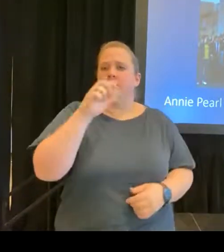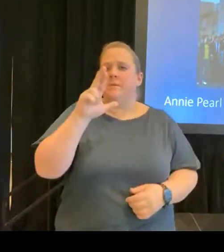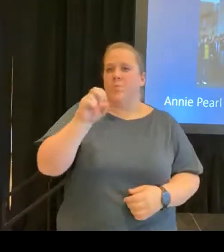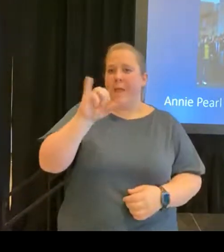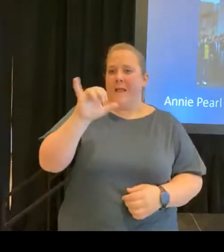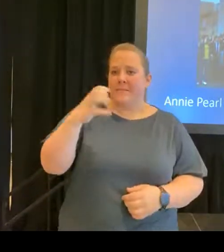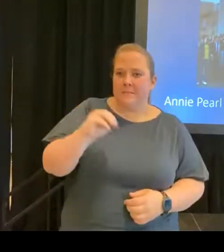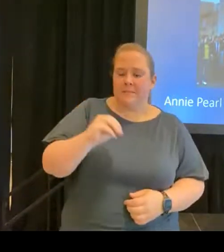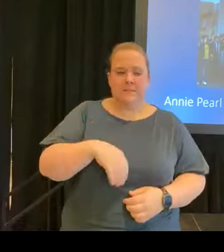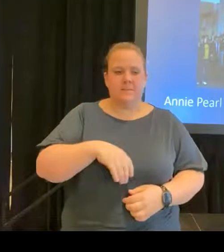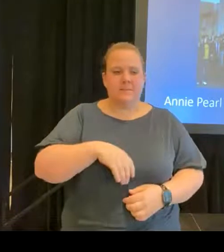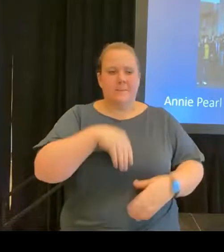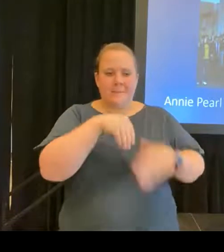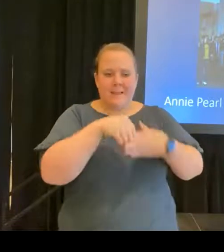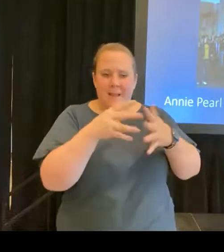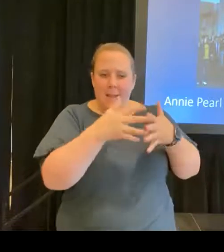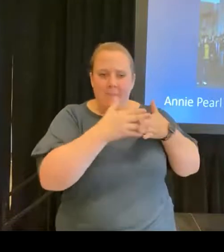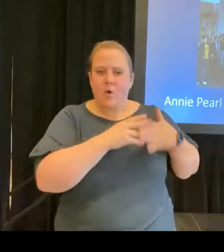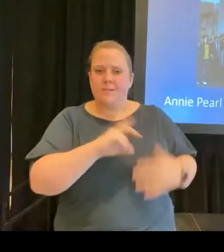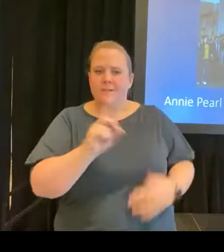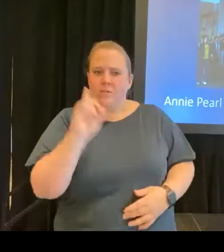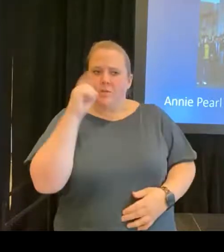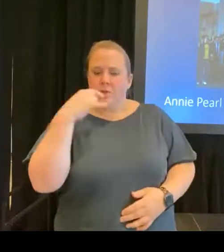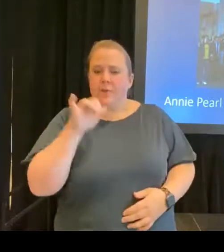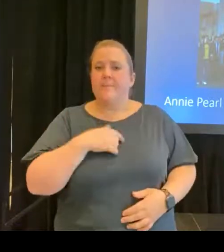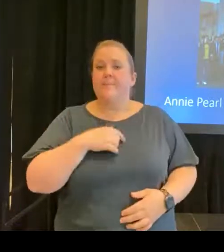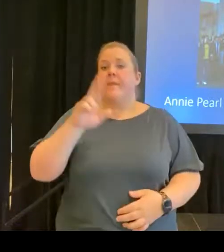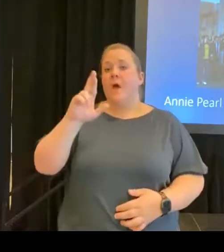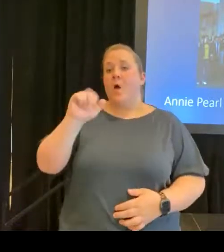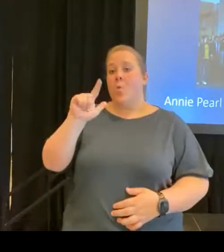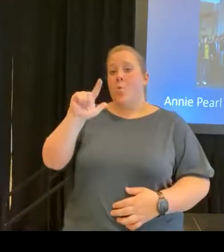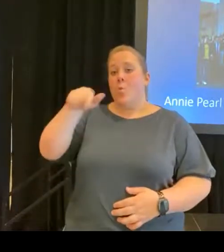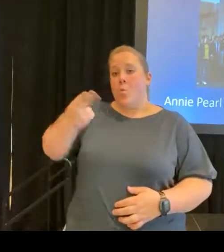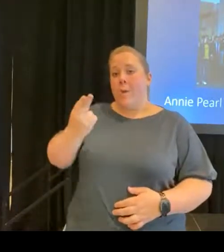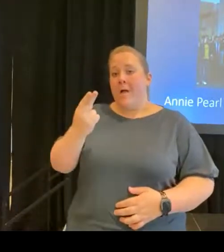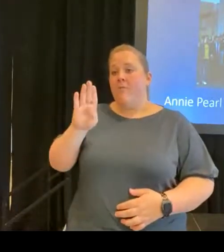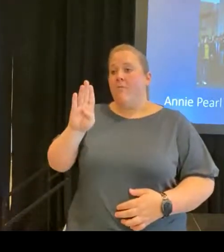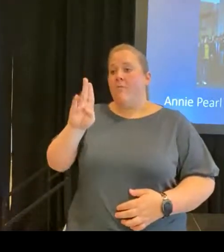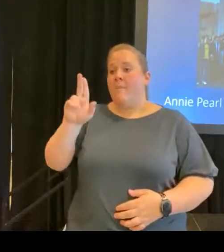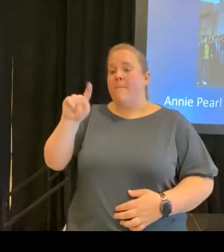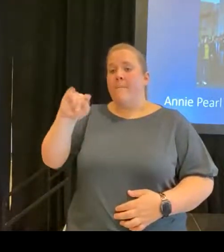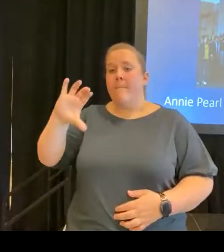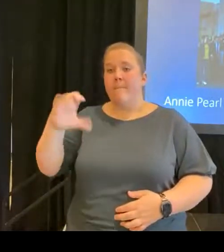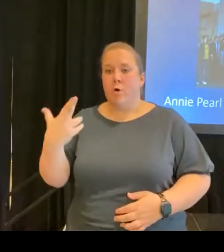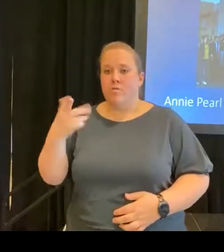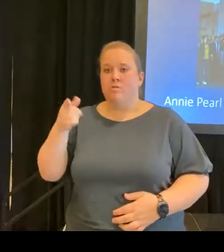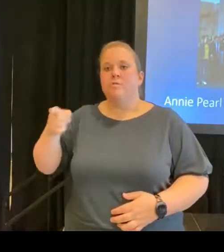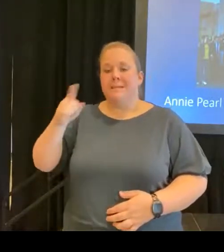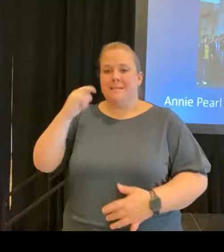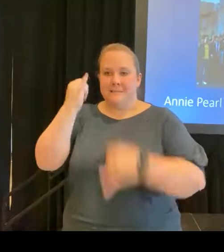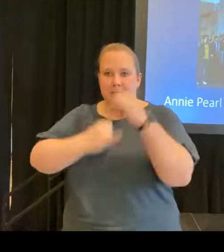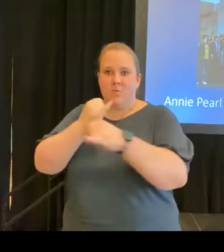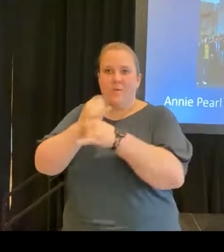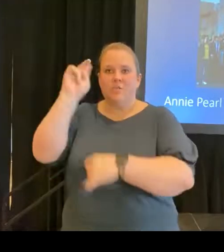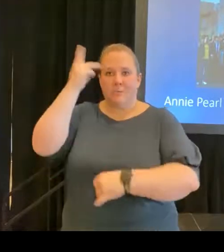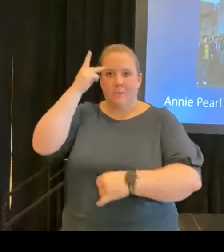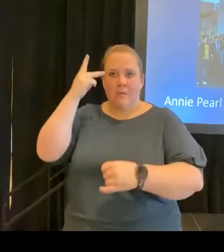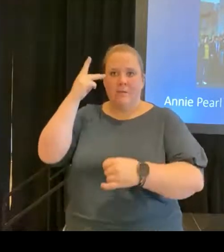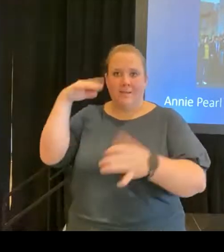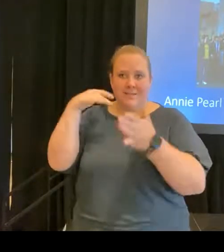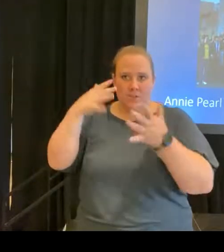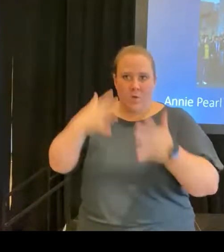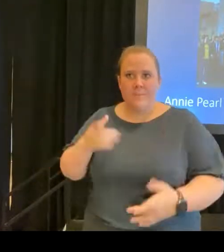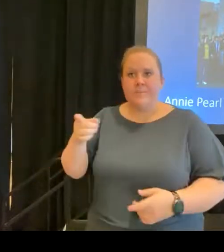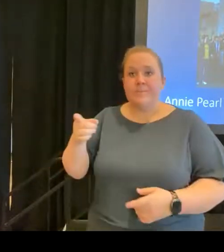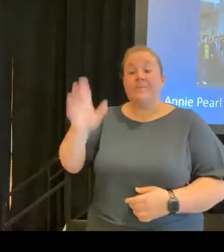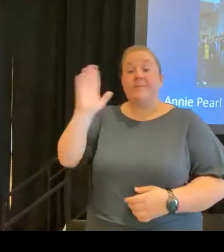what democracy in America looks like. Ralph Bunch, who was an international politics scholar, also the previous, at